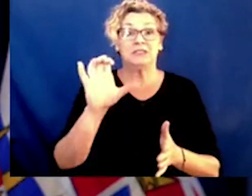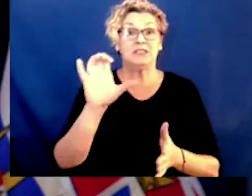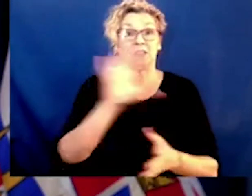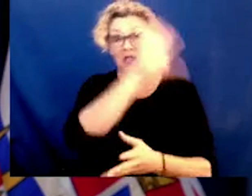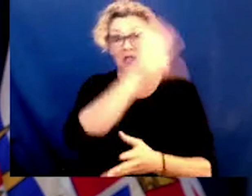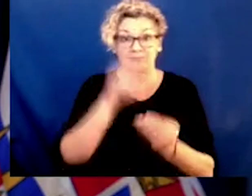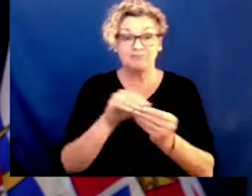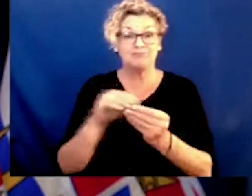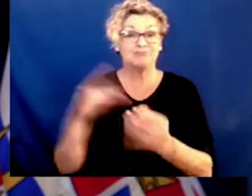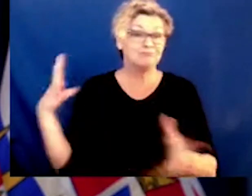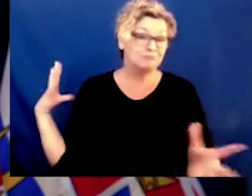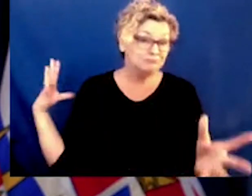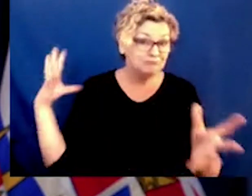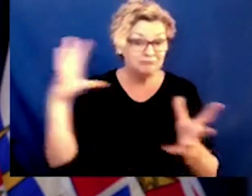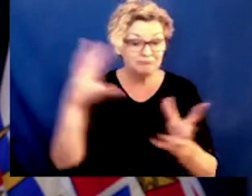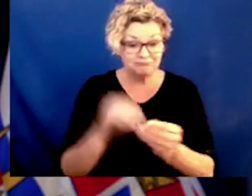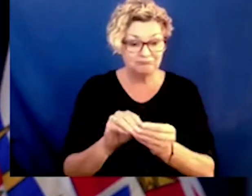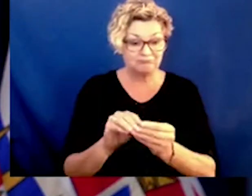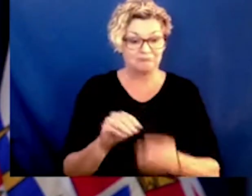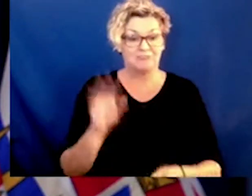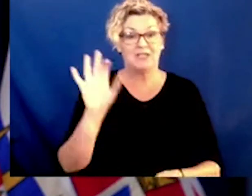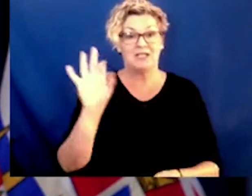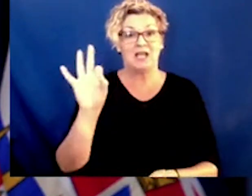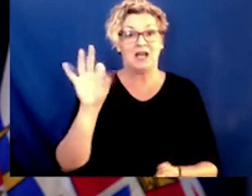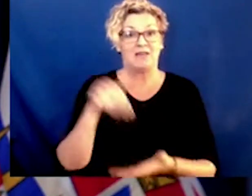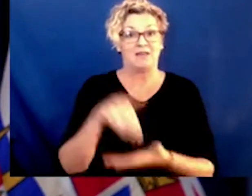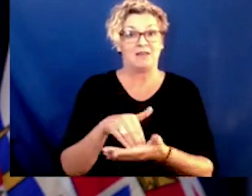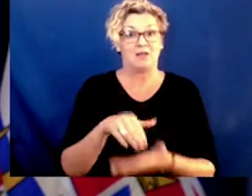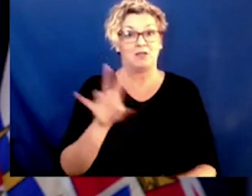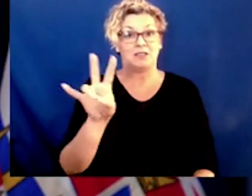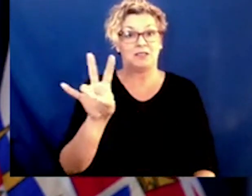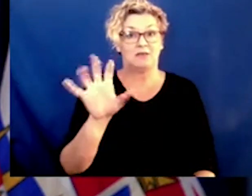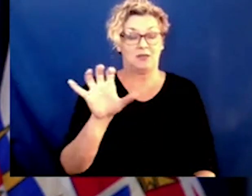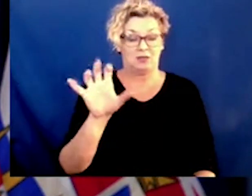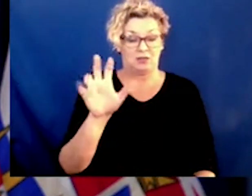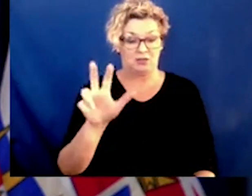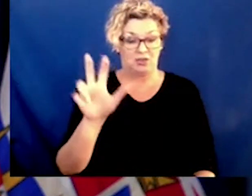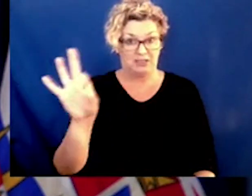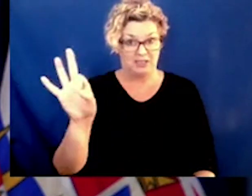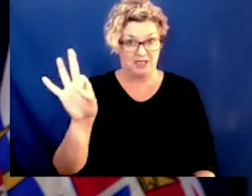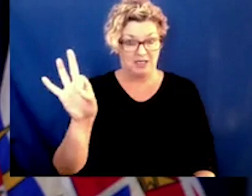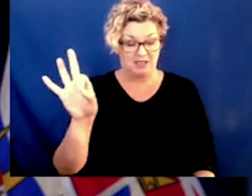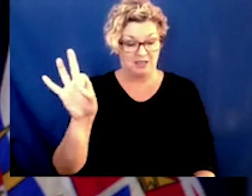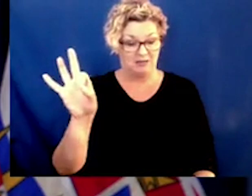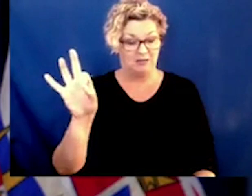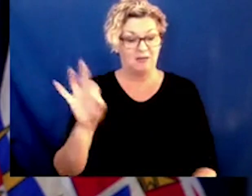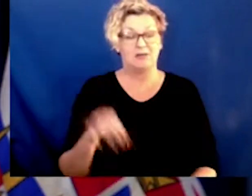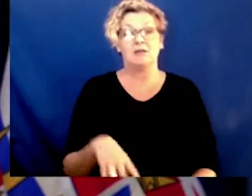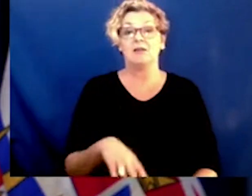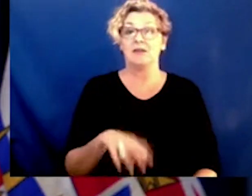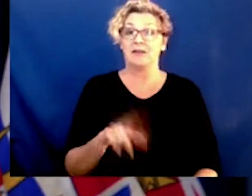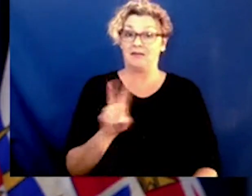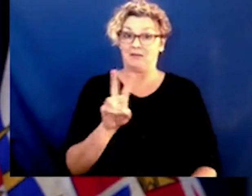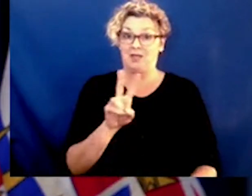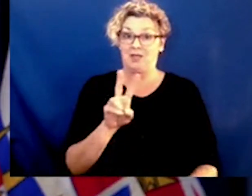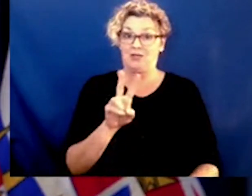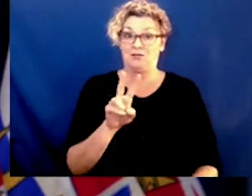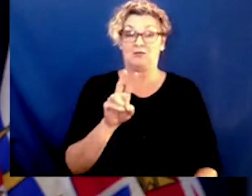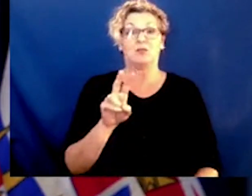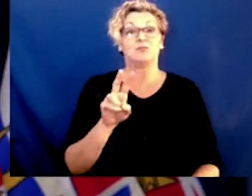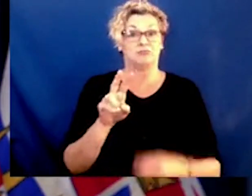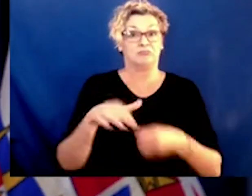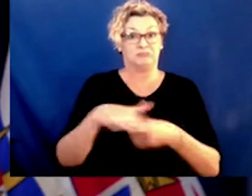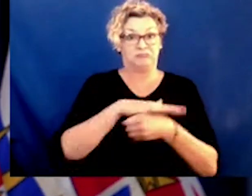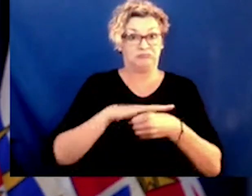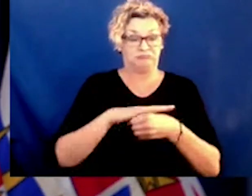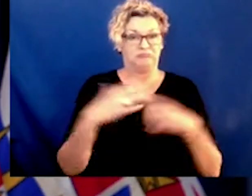identified, bringing our total on the weekend to 358 people who've been diagnosed with COVID-19, including 8